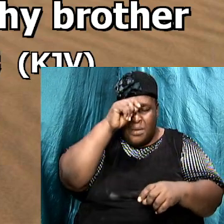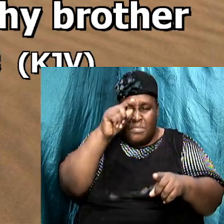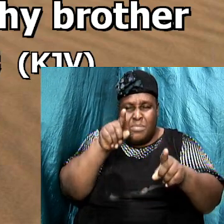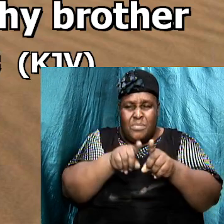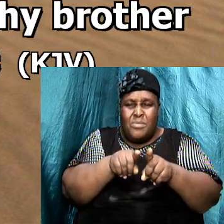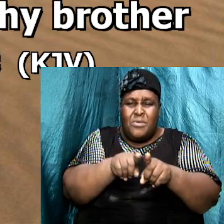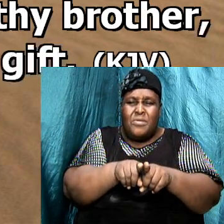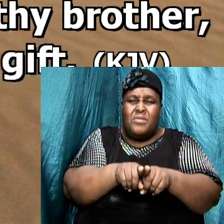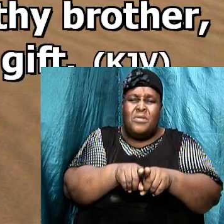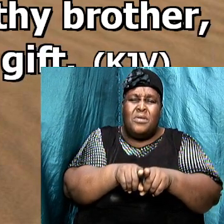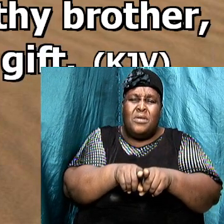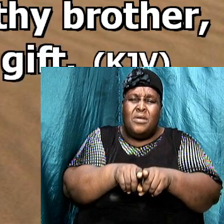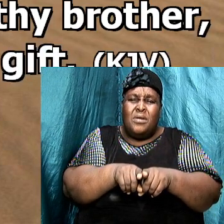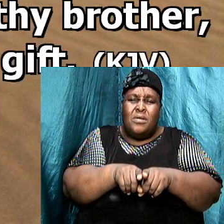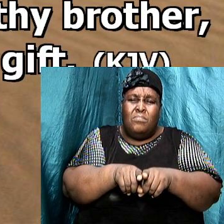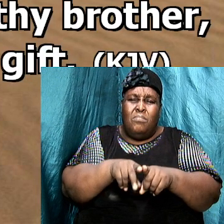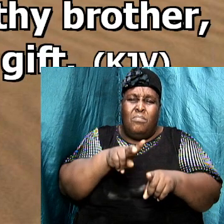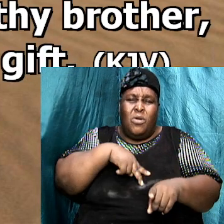thee,